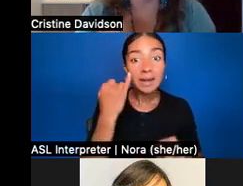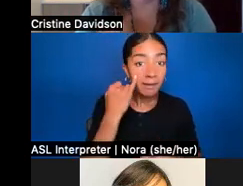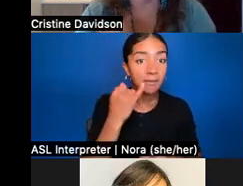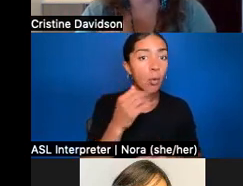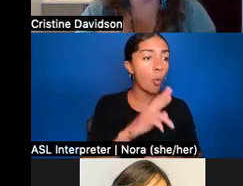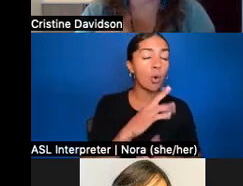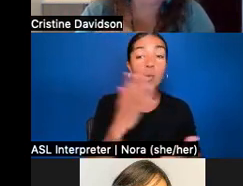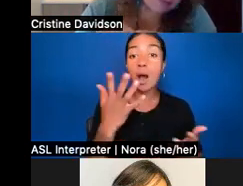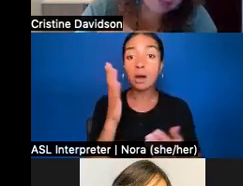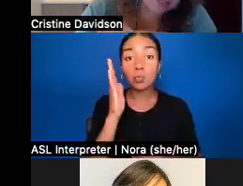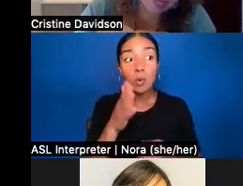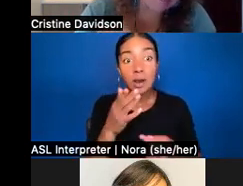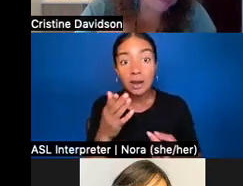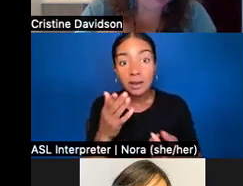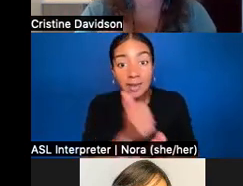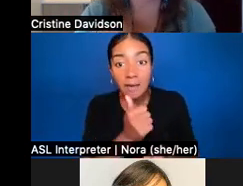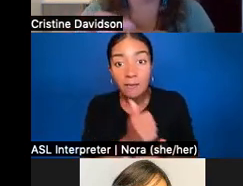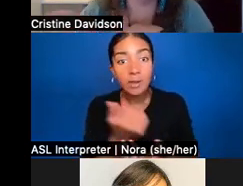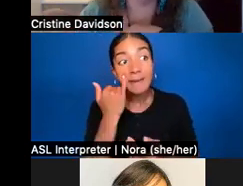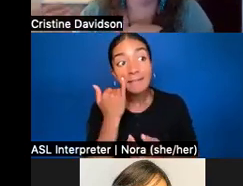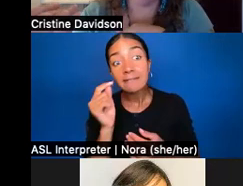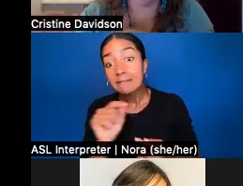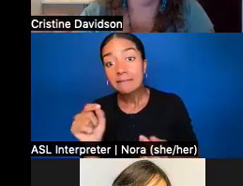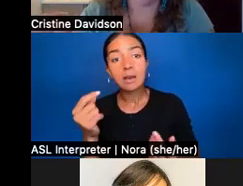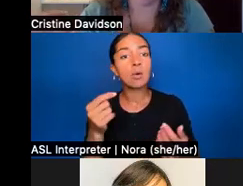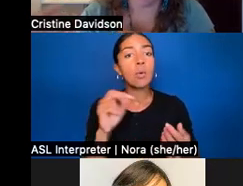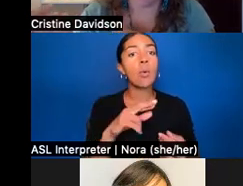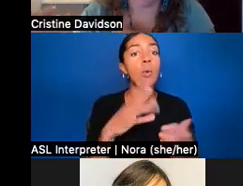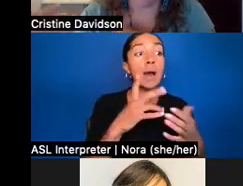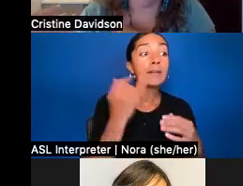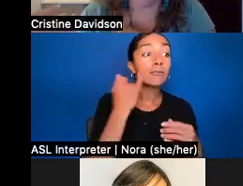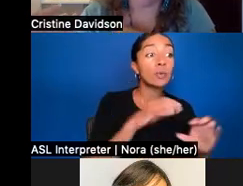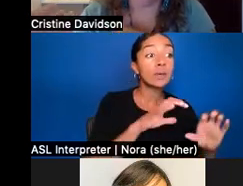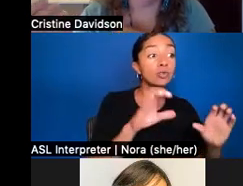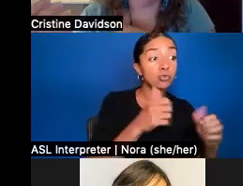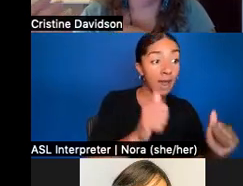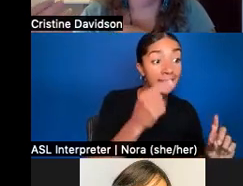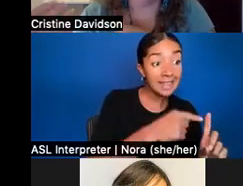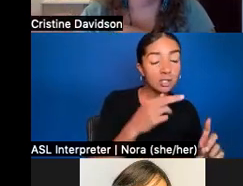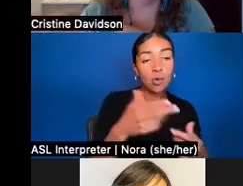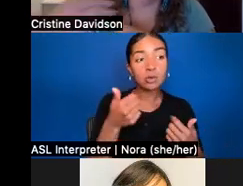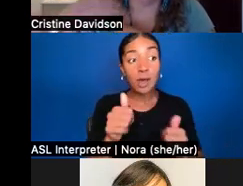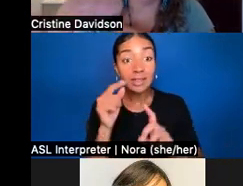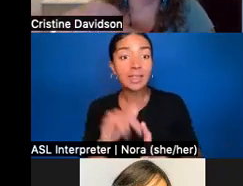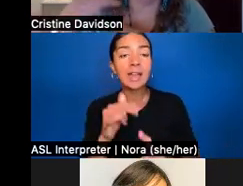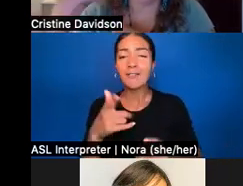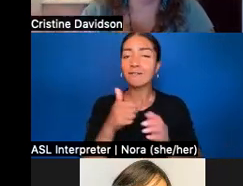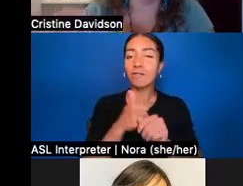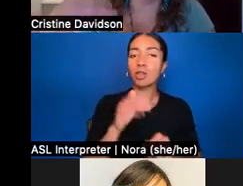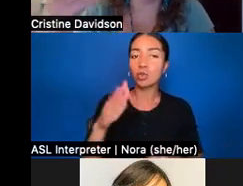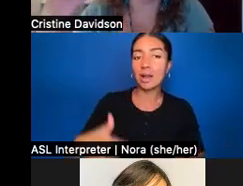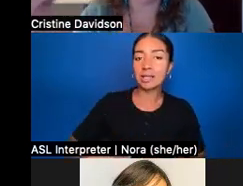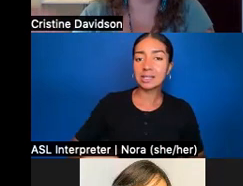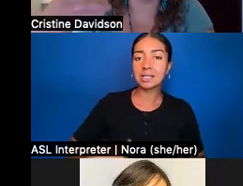and what about this, and what about that, right? Like following your instinct on, you know, what you think would